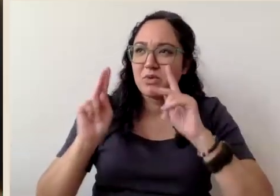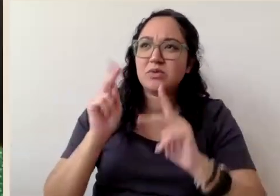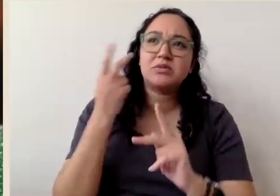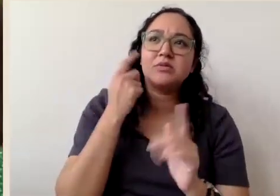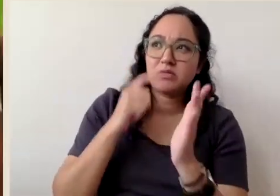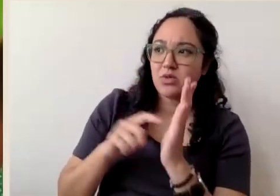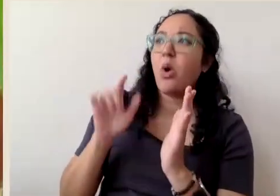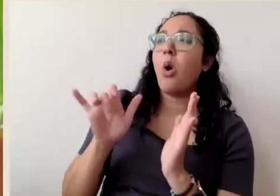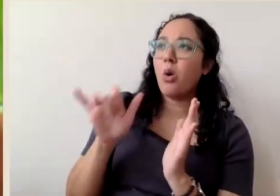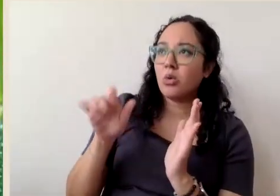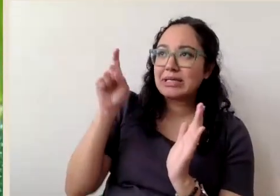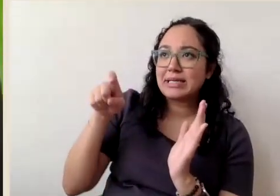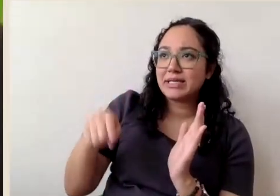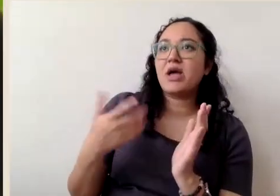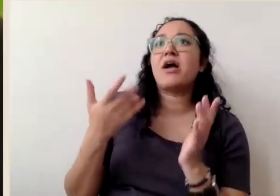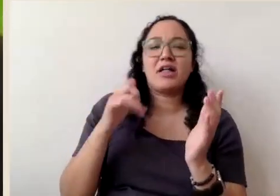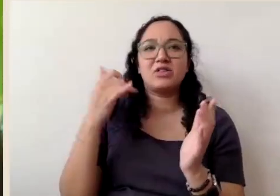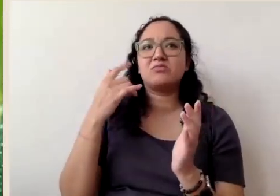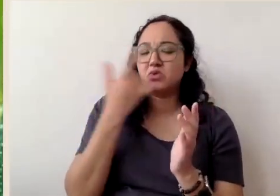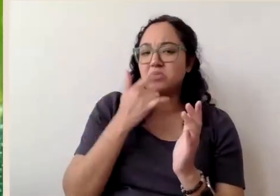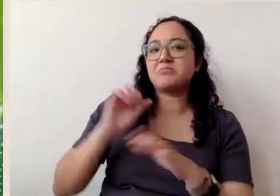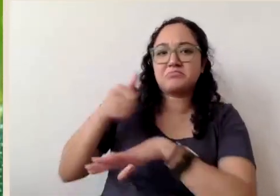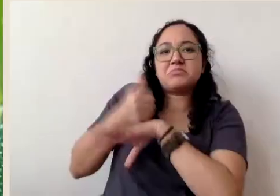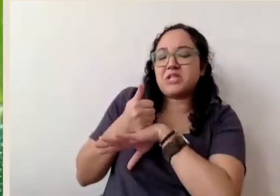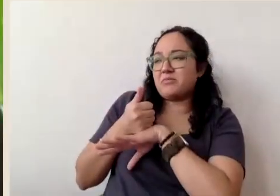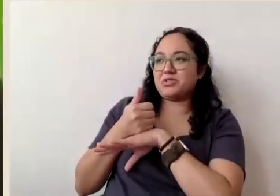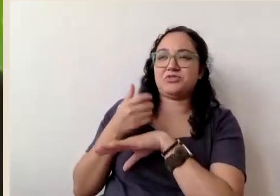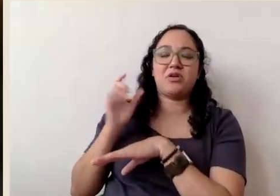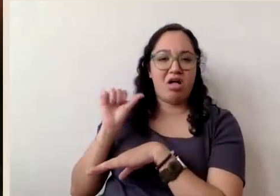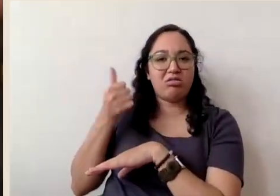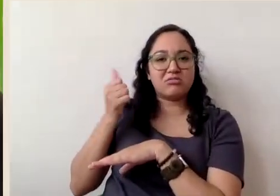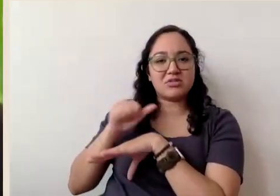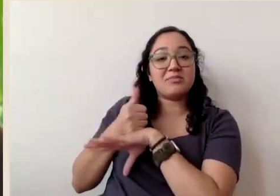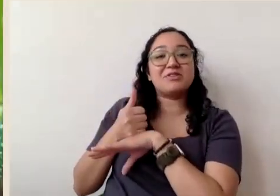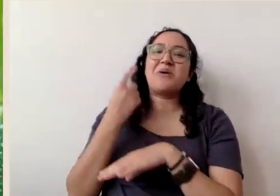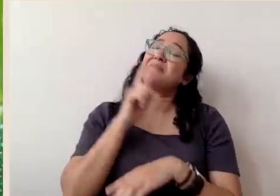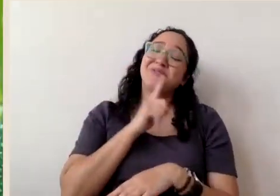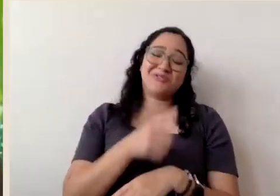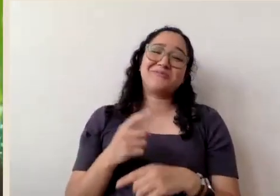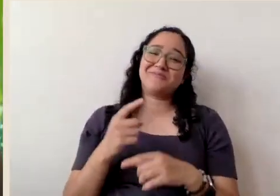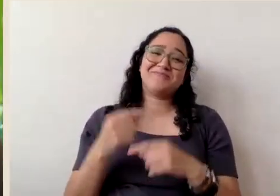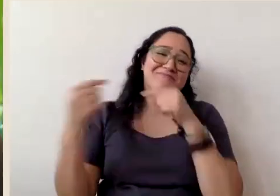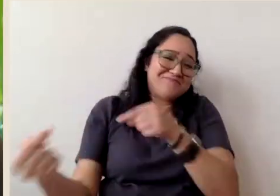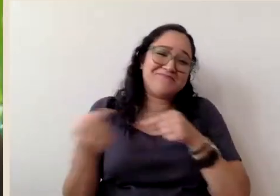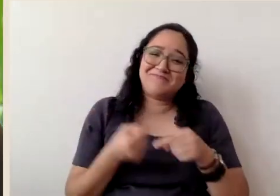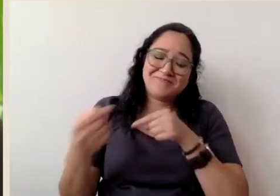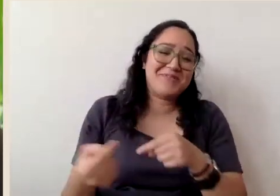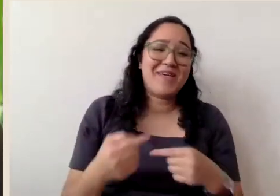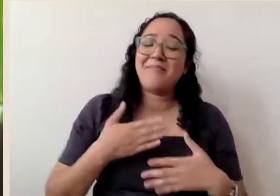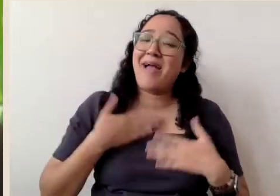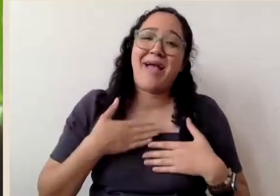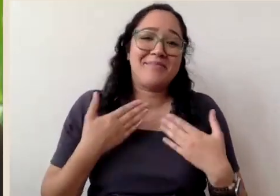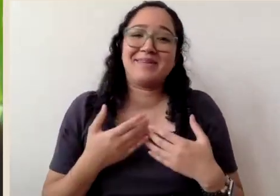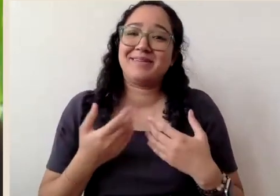as relevant as things that have already existed. So I'm sure it's going to be a battle for some time, and I'm happy Mhm. to